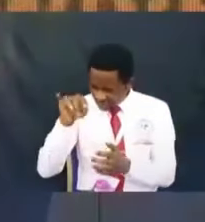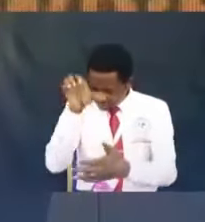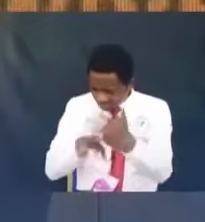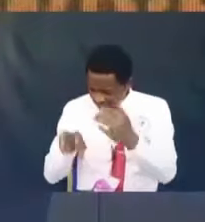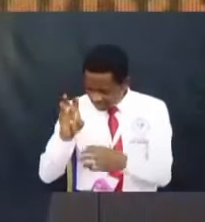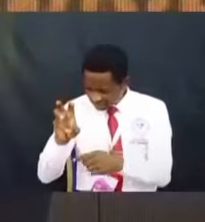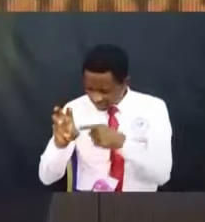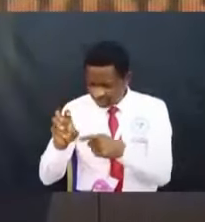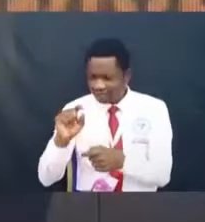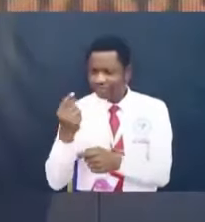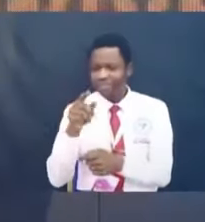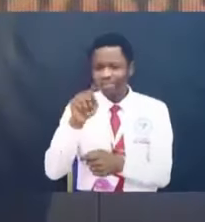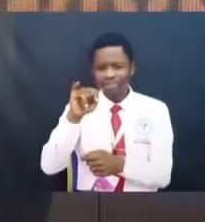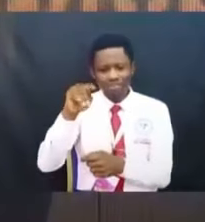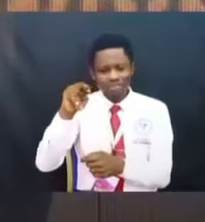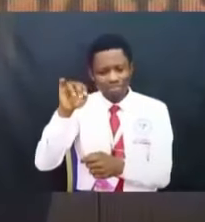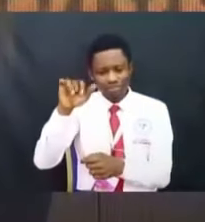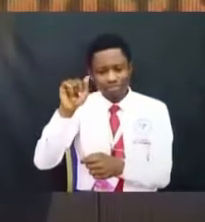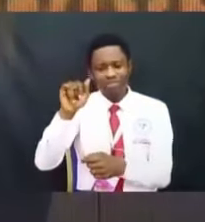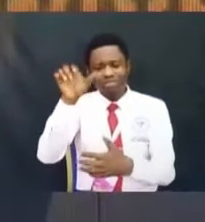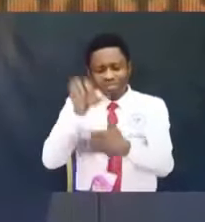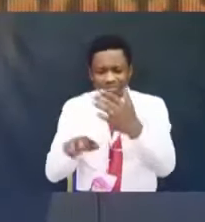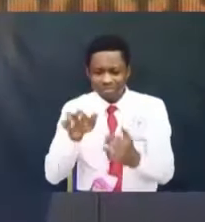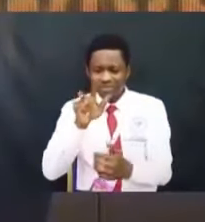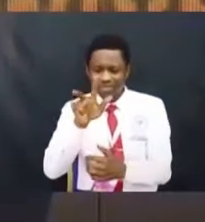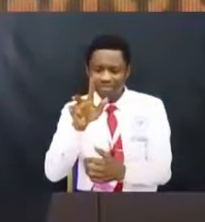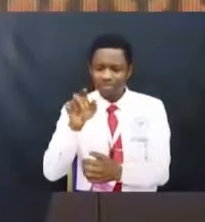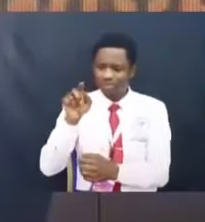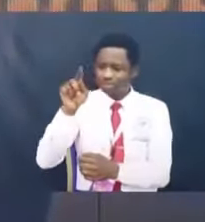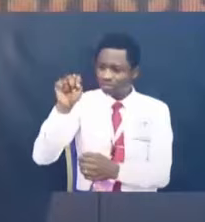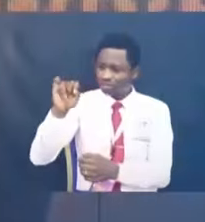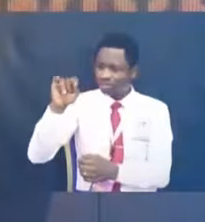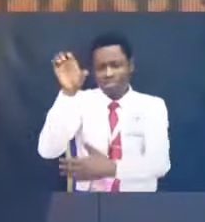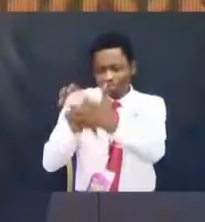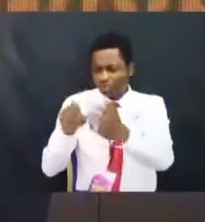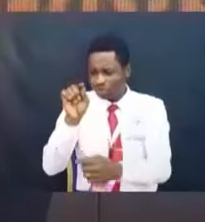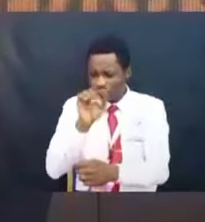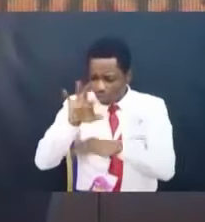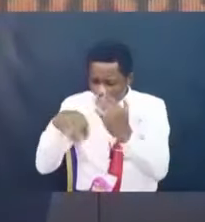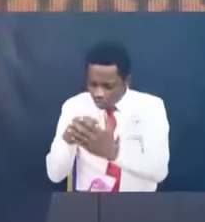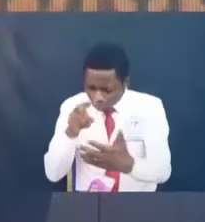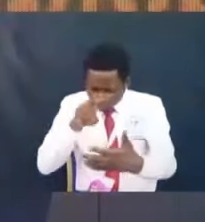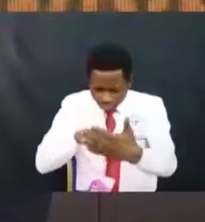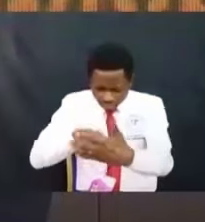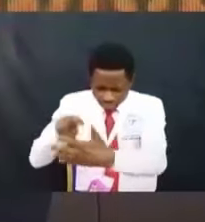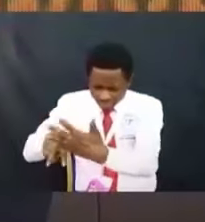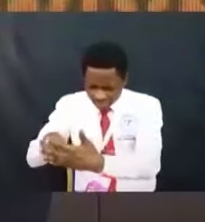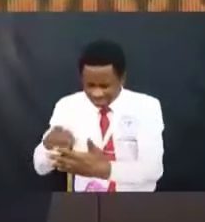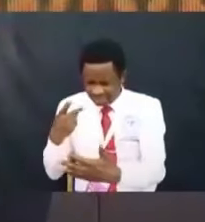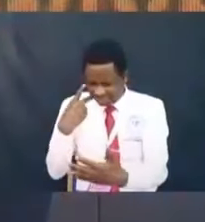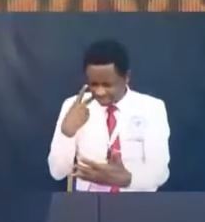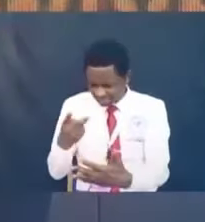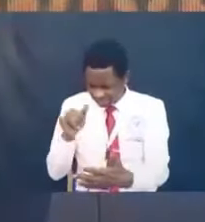Timothy 3, Titus 1, the whole chapter, you see that it is in the local